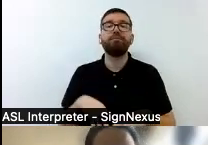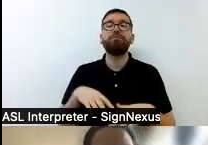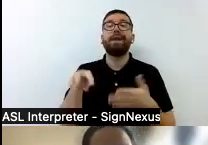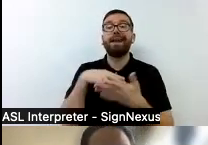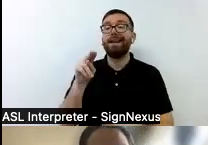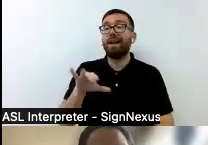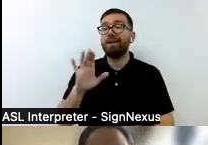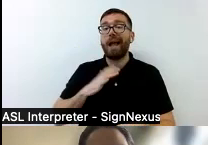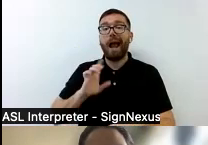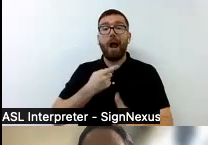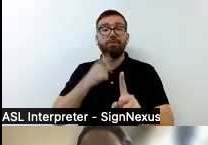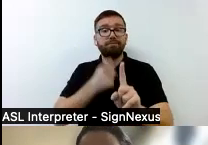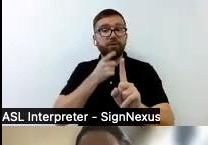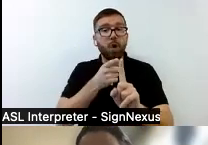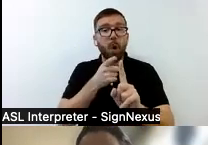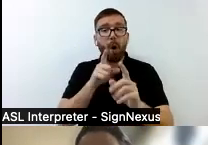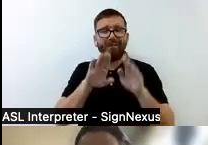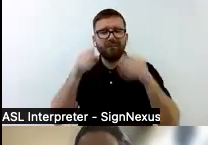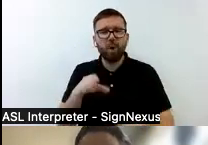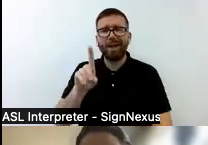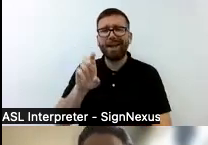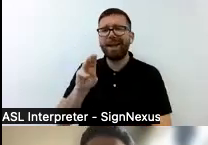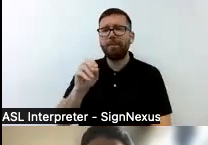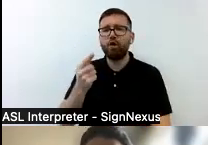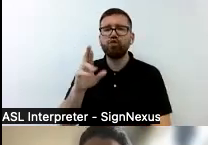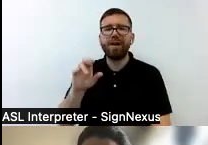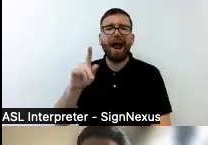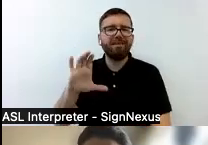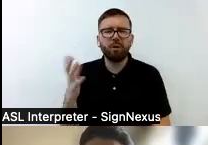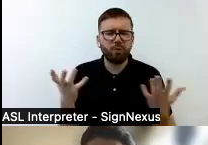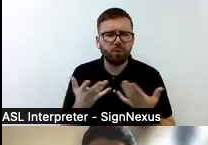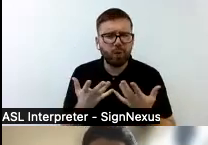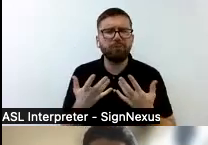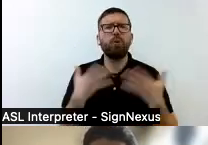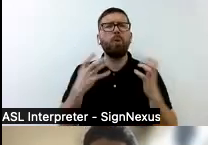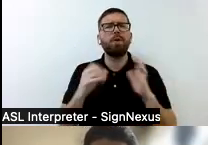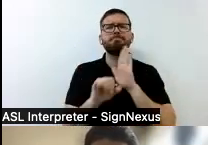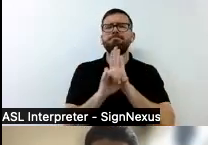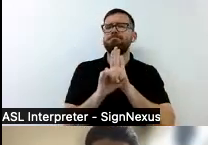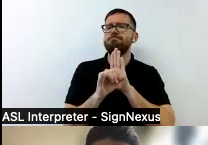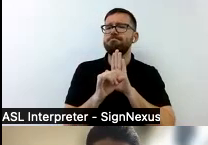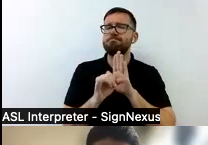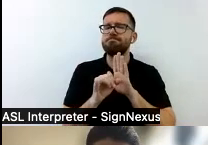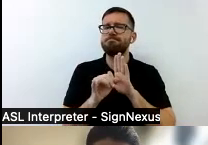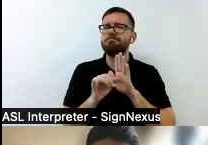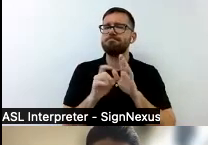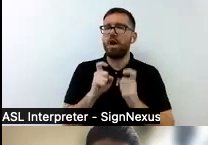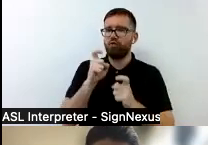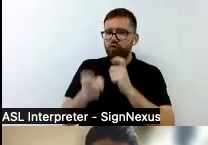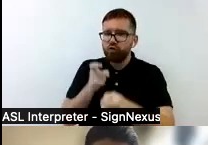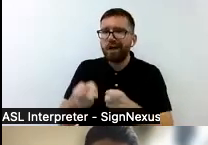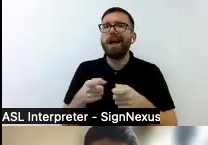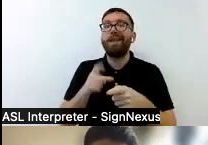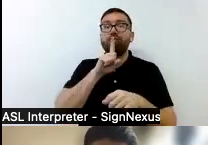again, demographics, as mentioned, is to identify a grantee pool that represents New York State